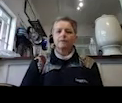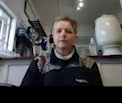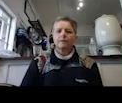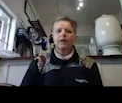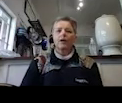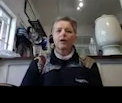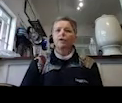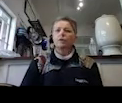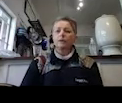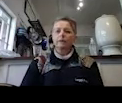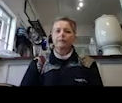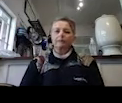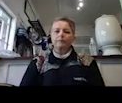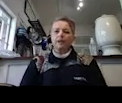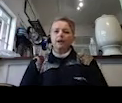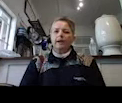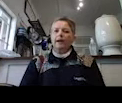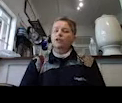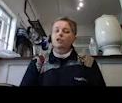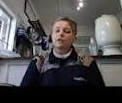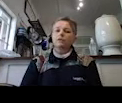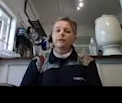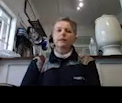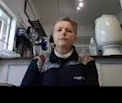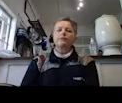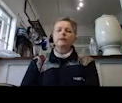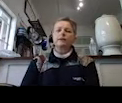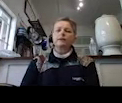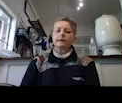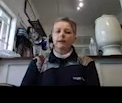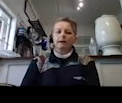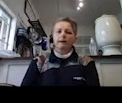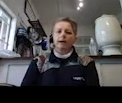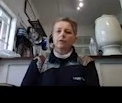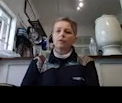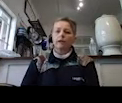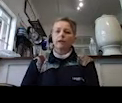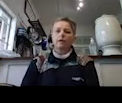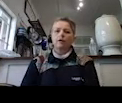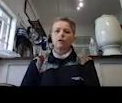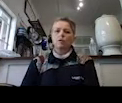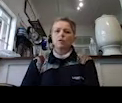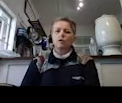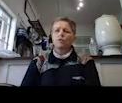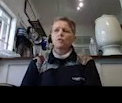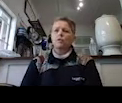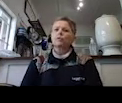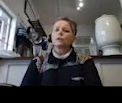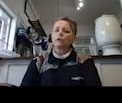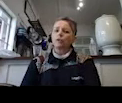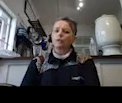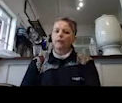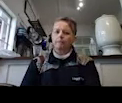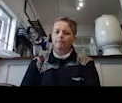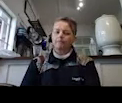debt that they owe you. A garnishee order is an order of a court or